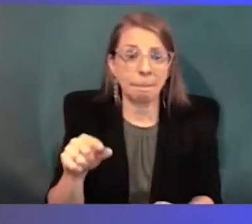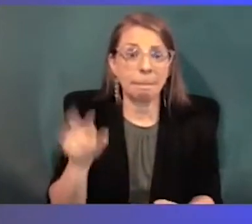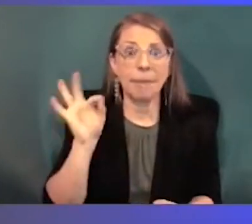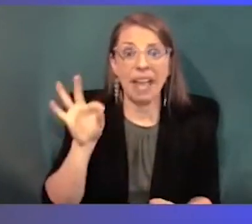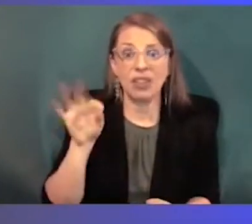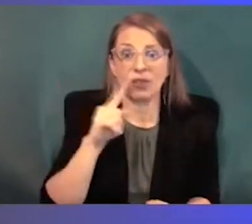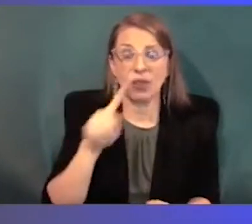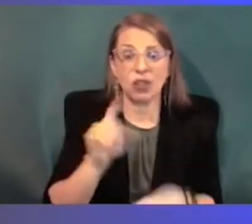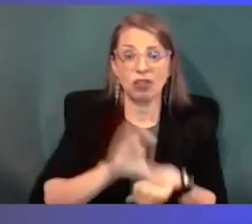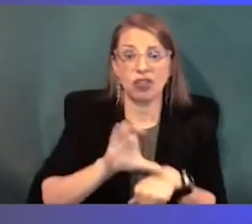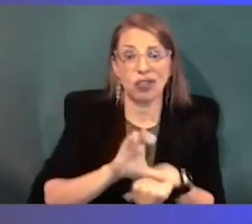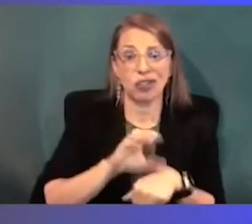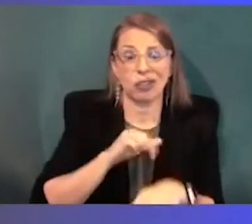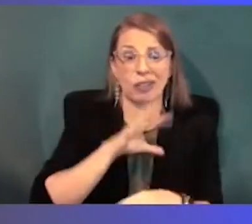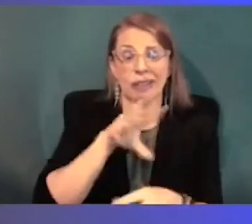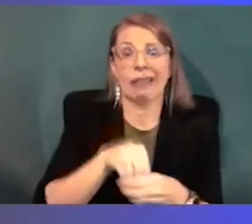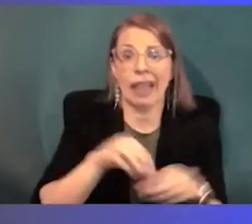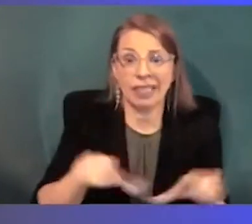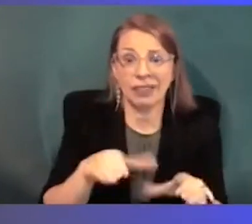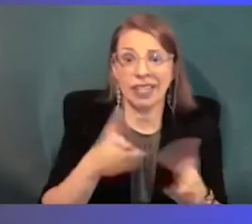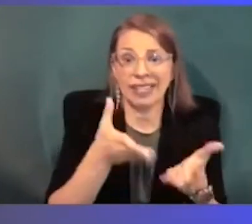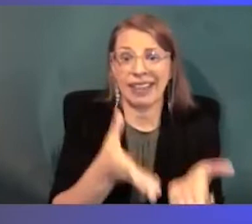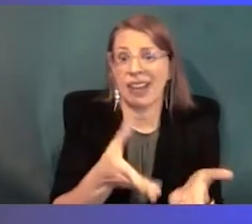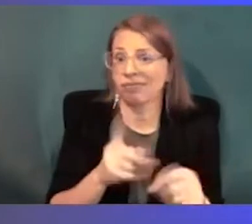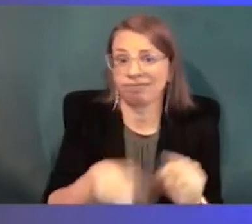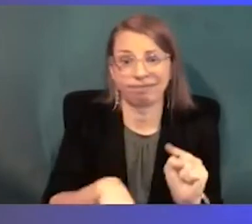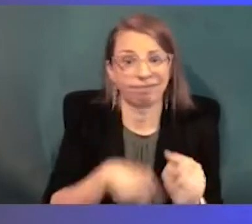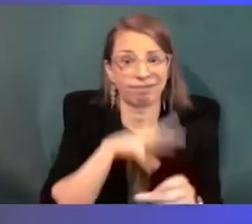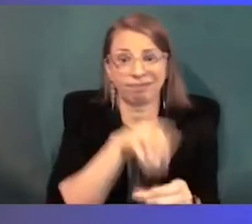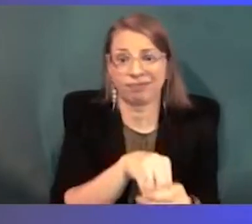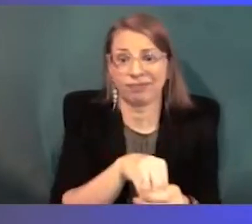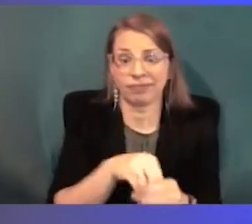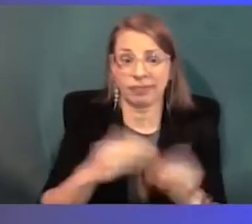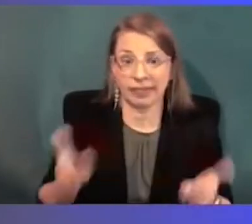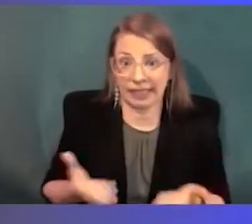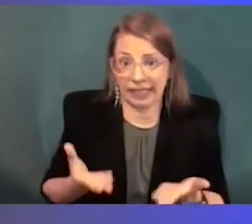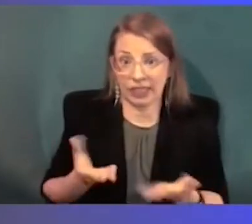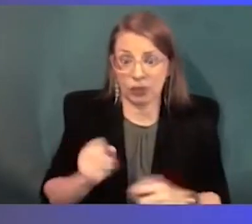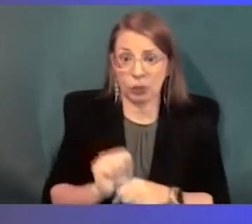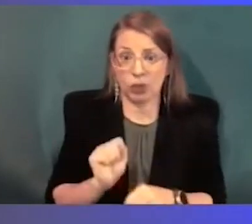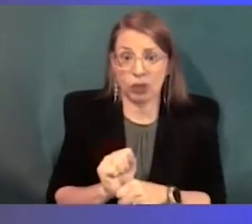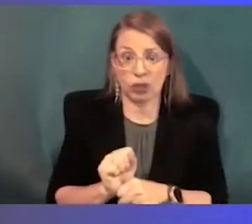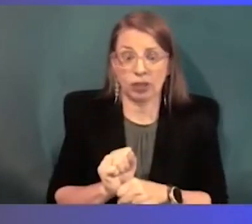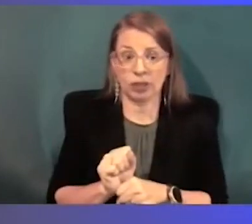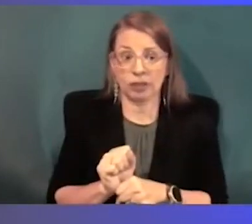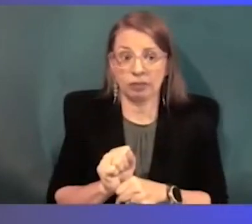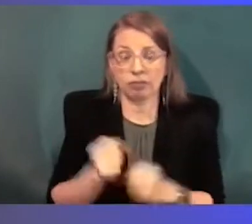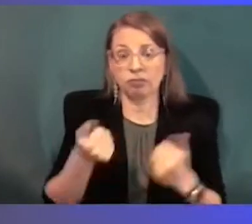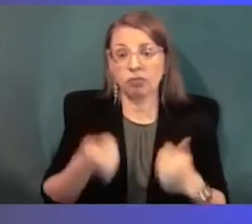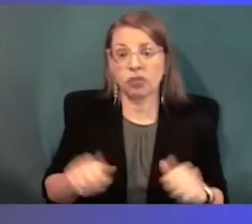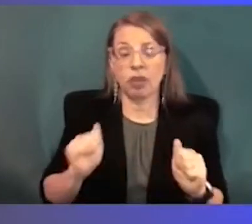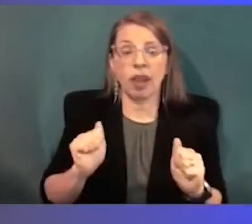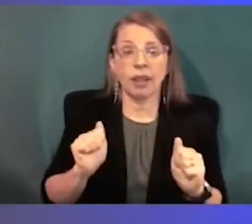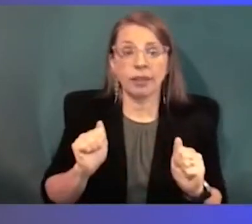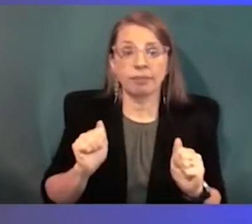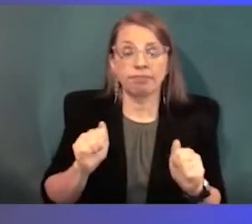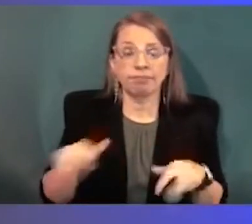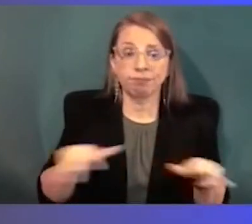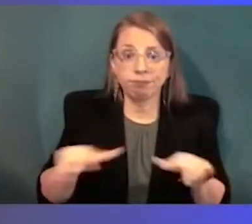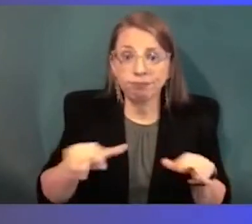the activities there. Here at work, when trying to get around and running into